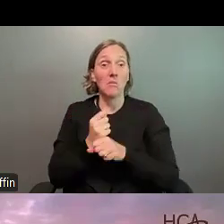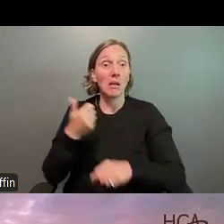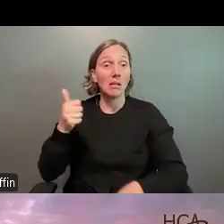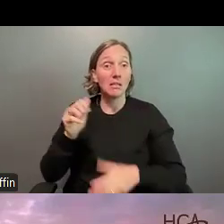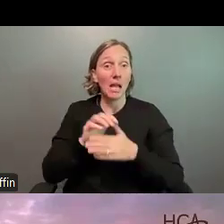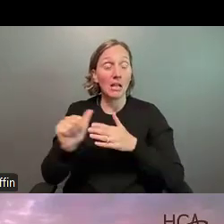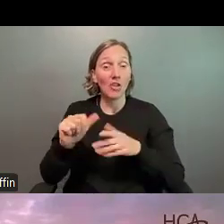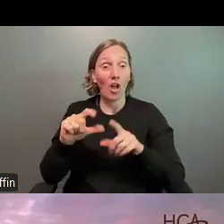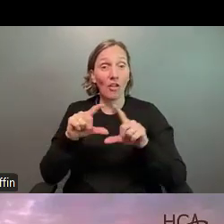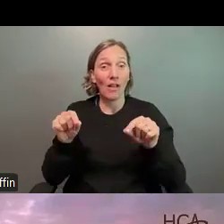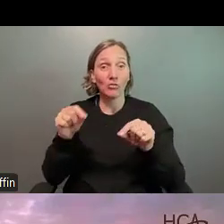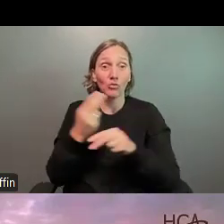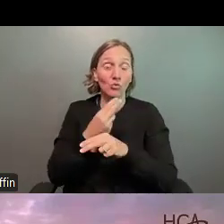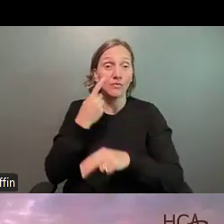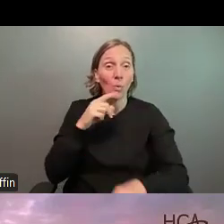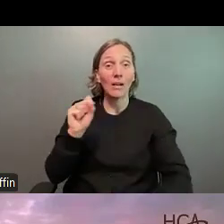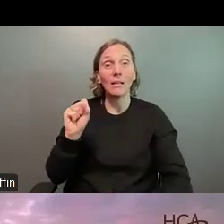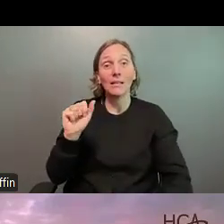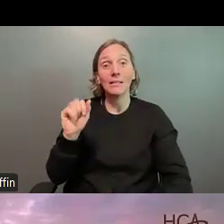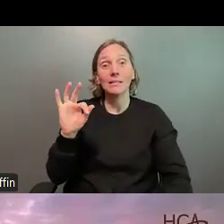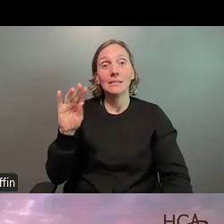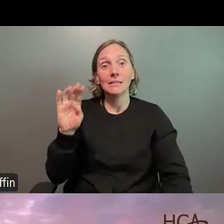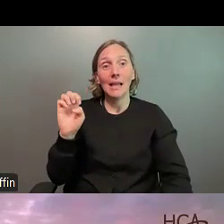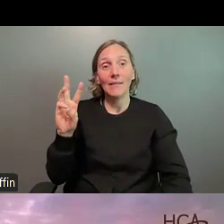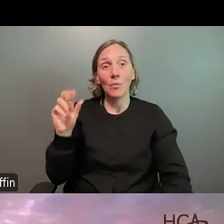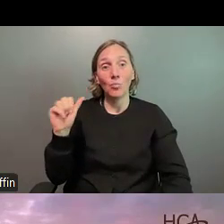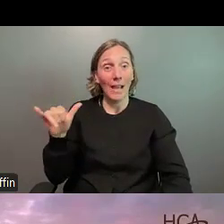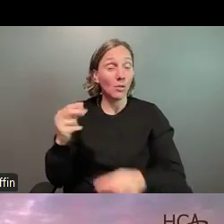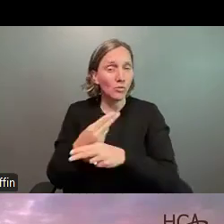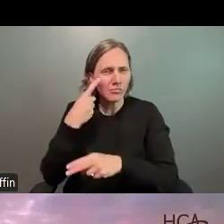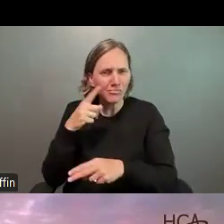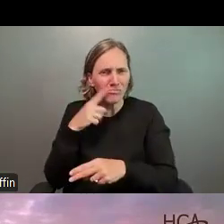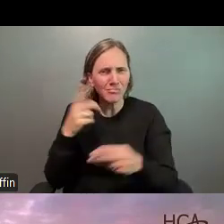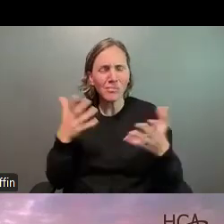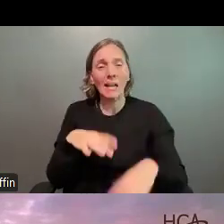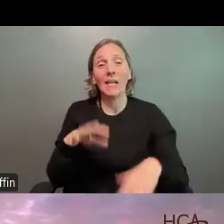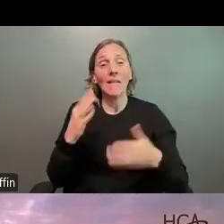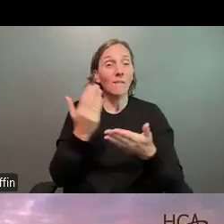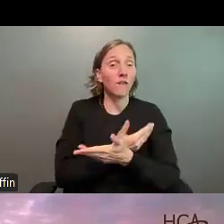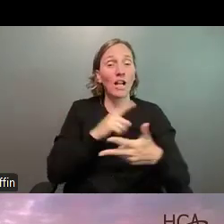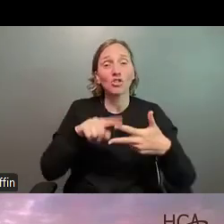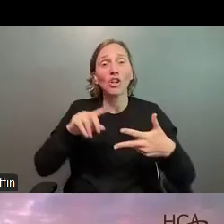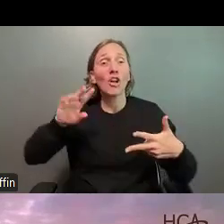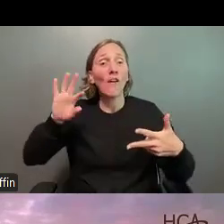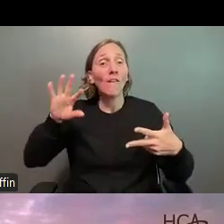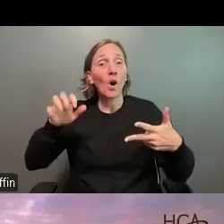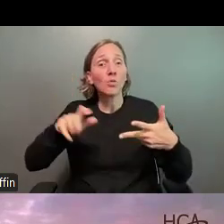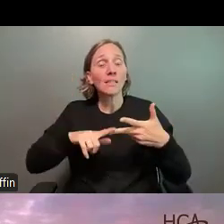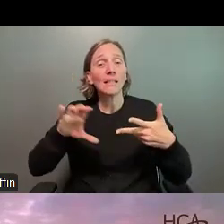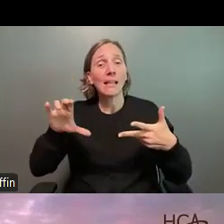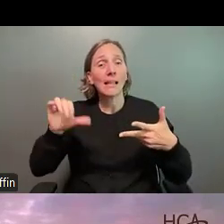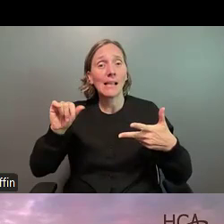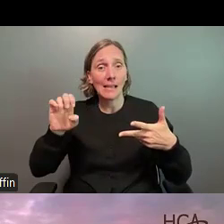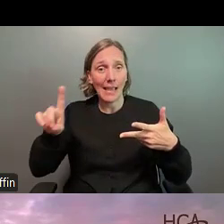can use at Safeway for fresh or frozen or canned fruits and vegetables.